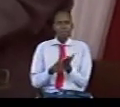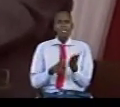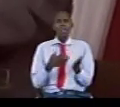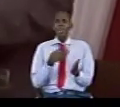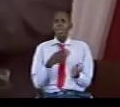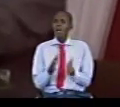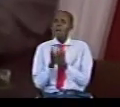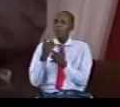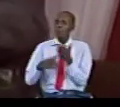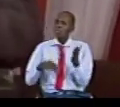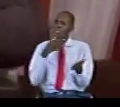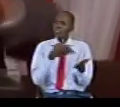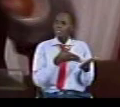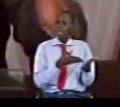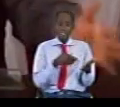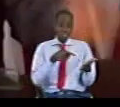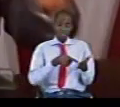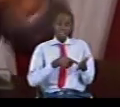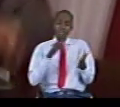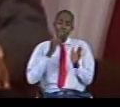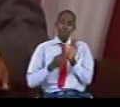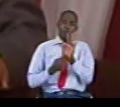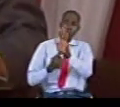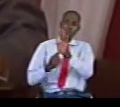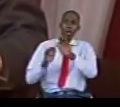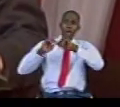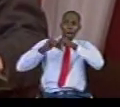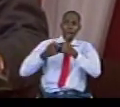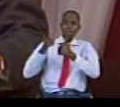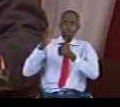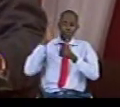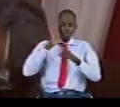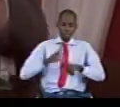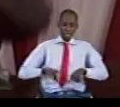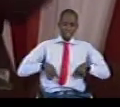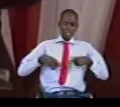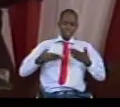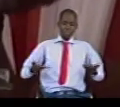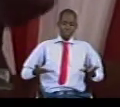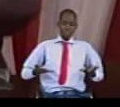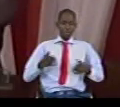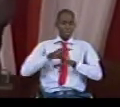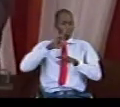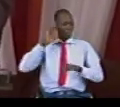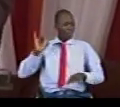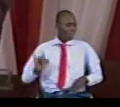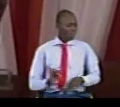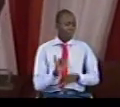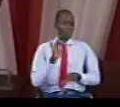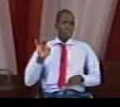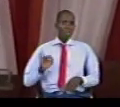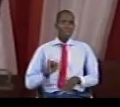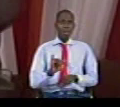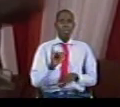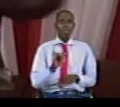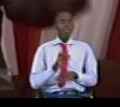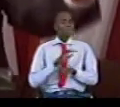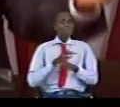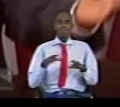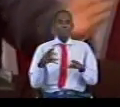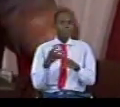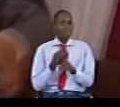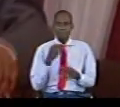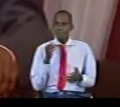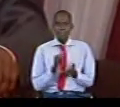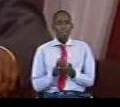They say, it will show you how you are going to live on this earth forever and ever. As I take that one away. Who wants to live on the